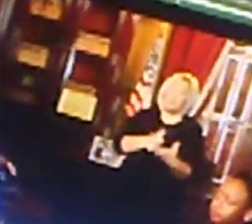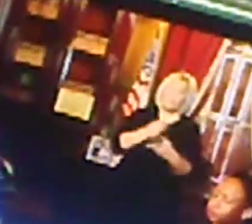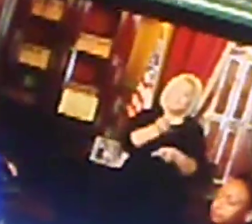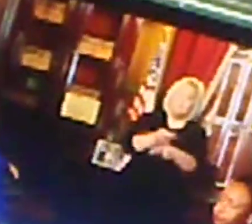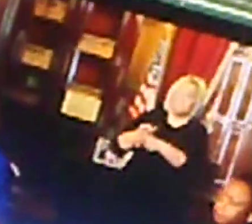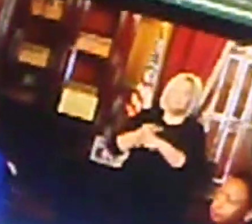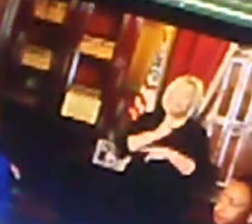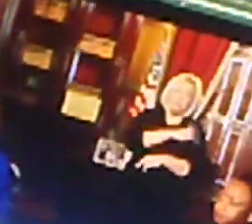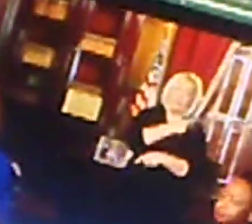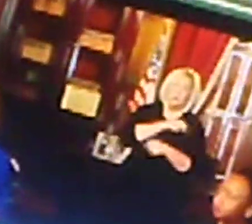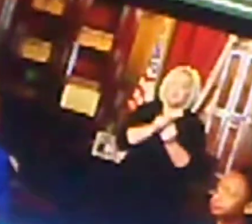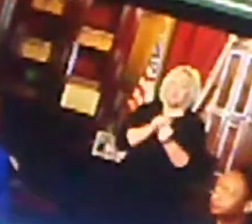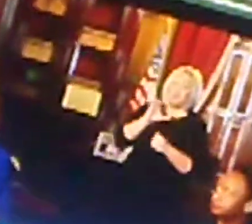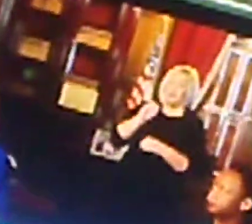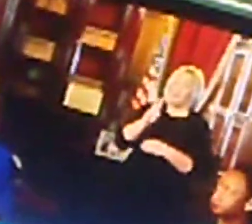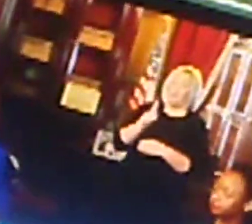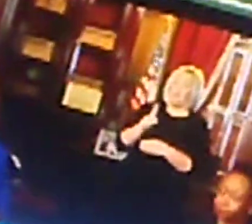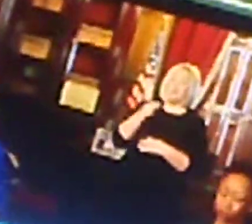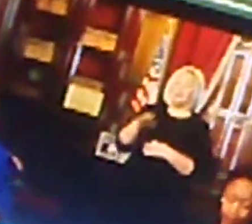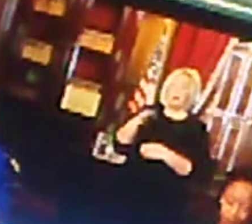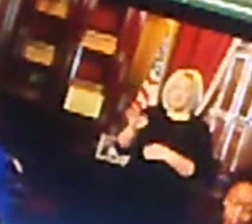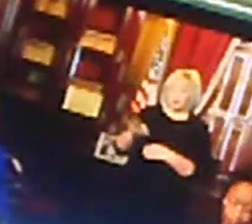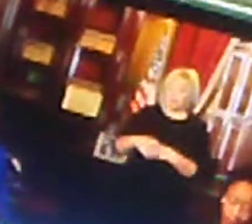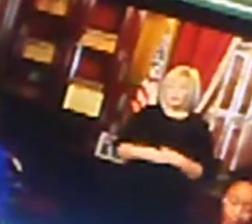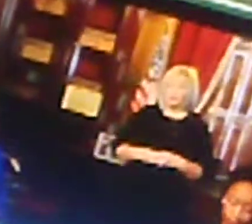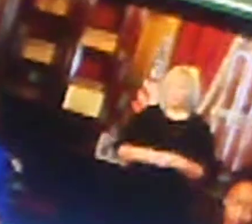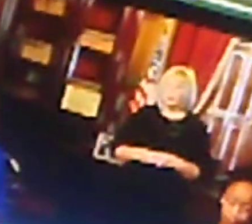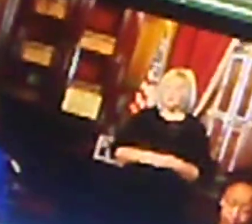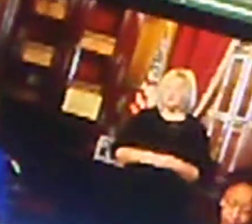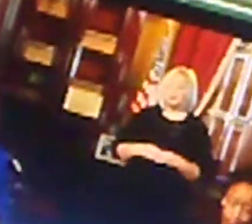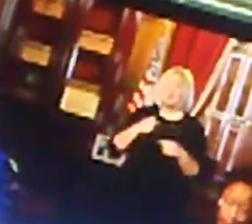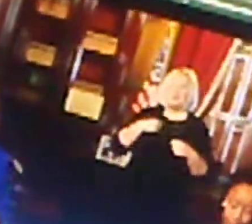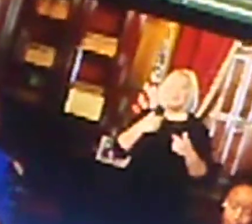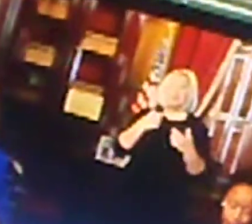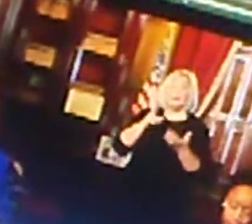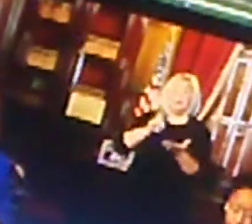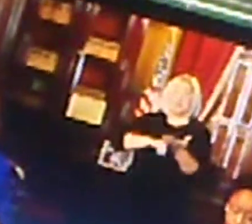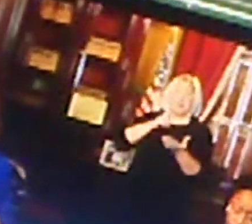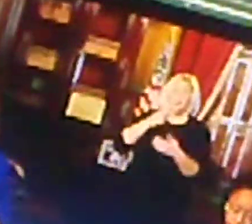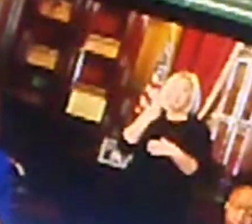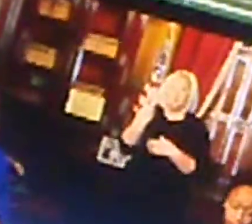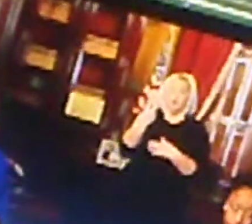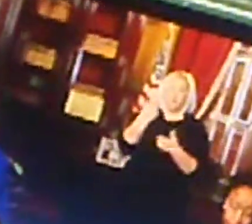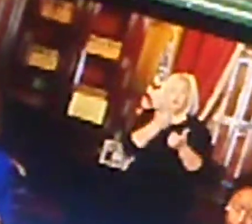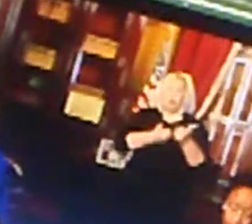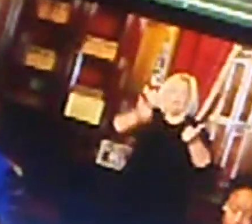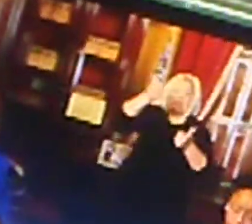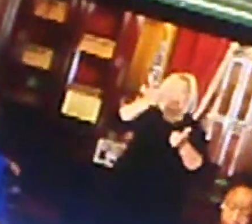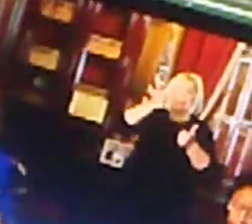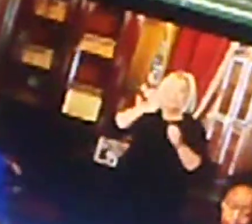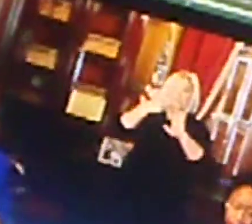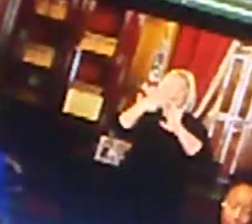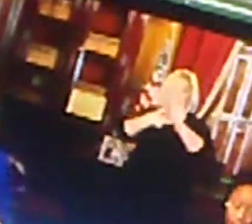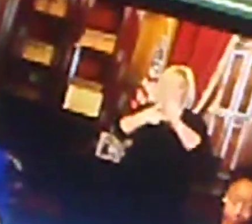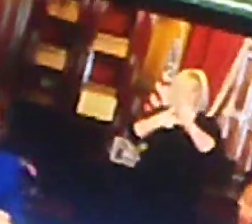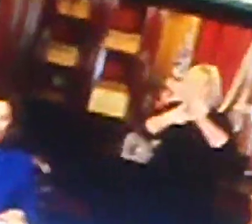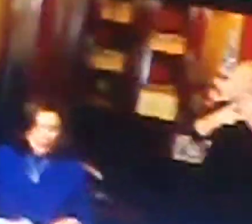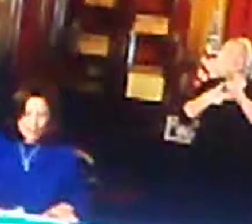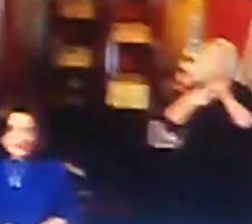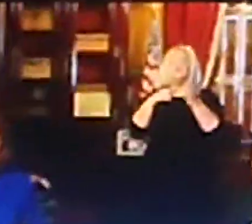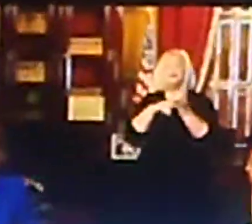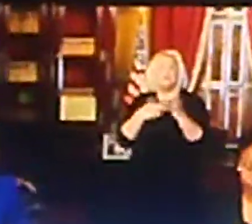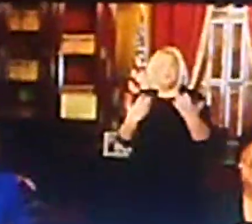COVID-19. I signed 2 executive directives temporarily restricting discretionary spending by our